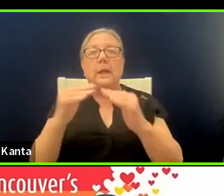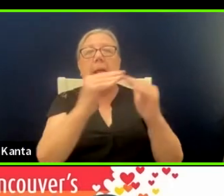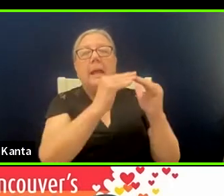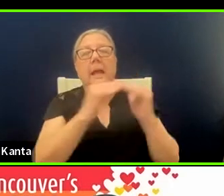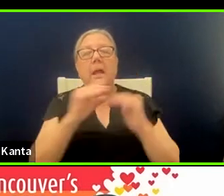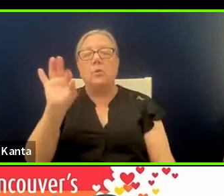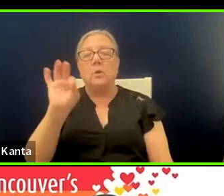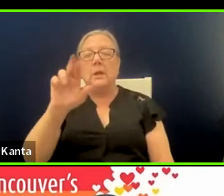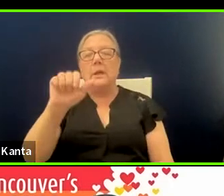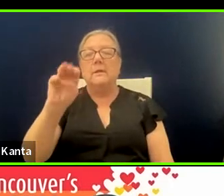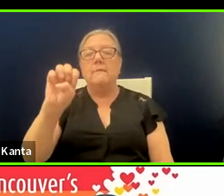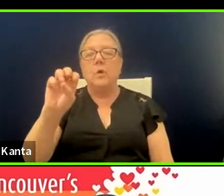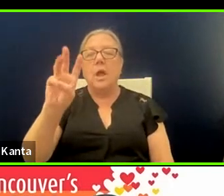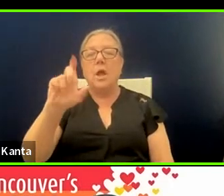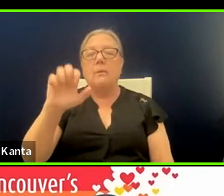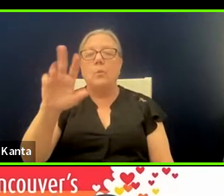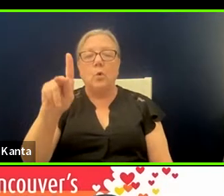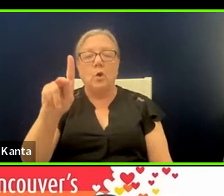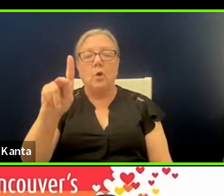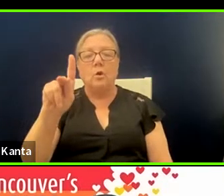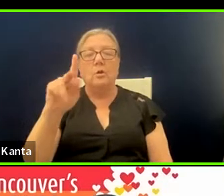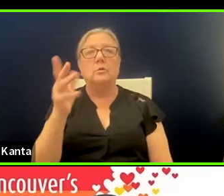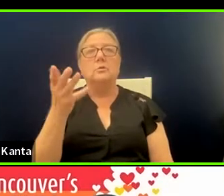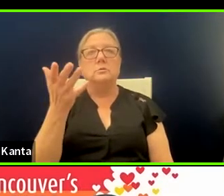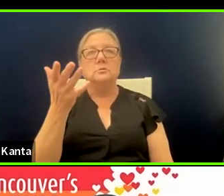to point to where